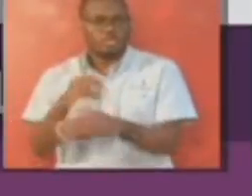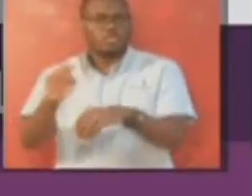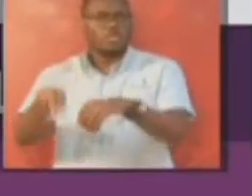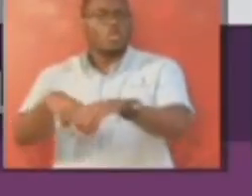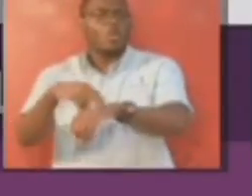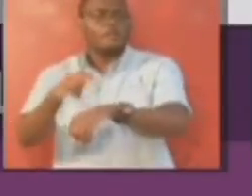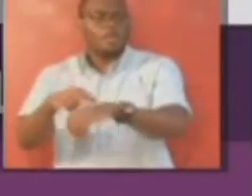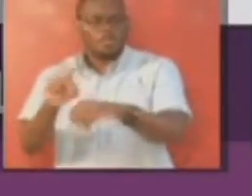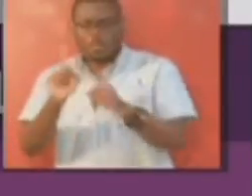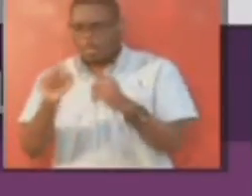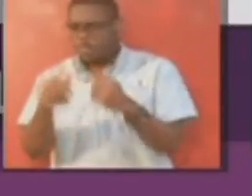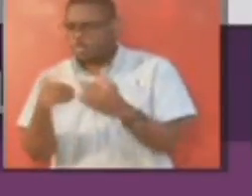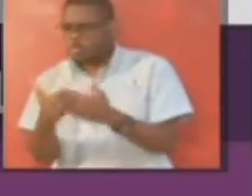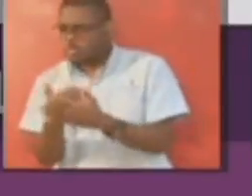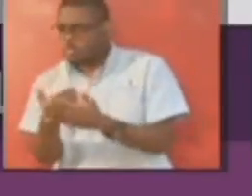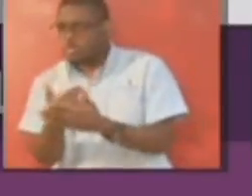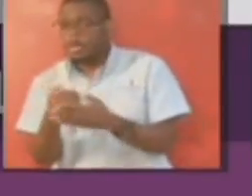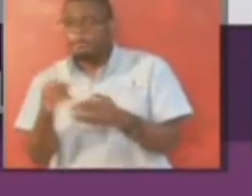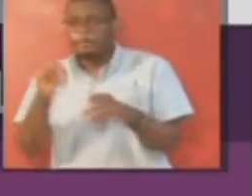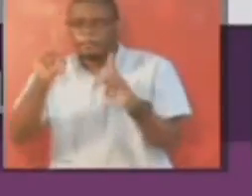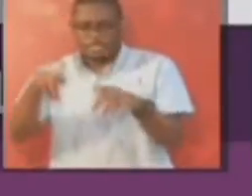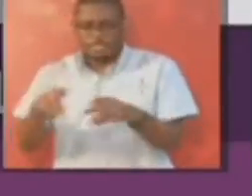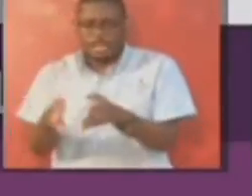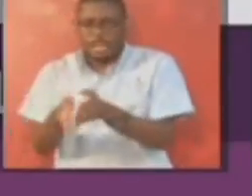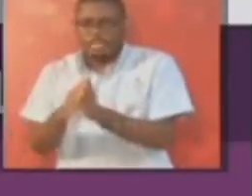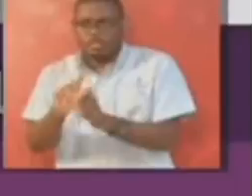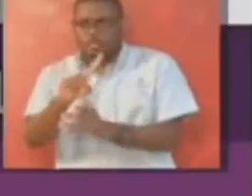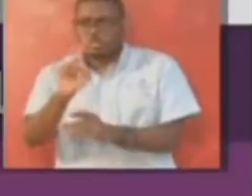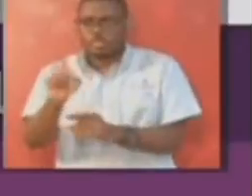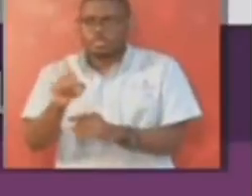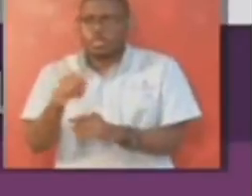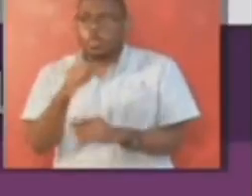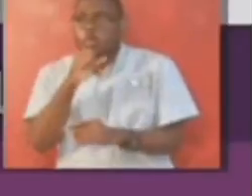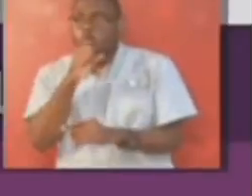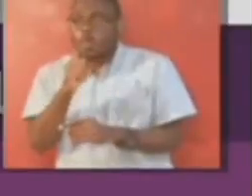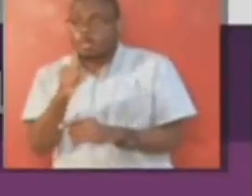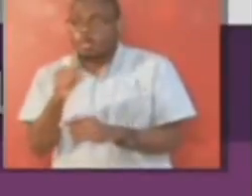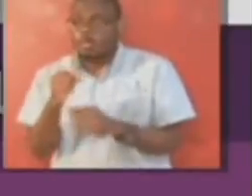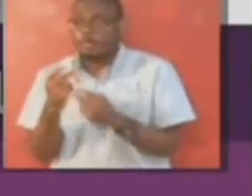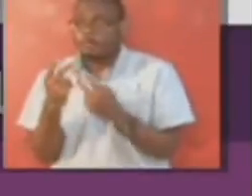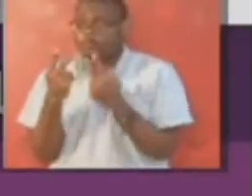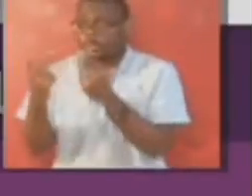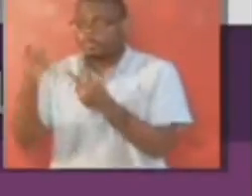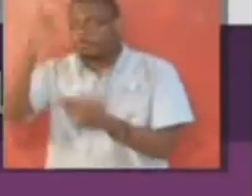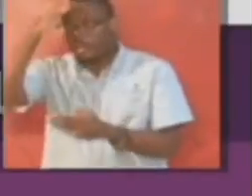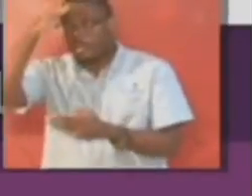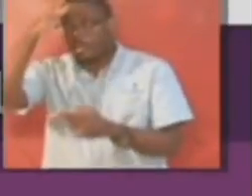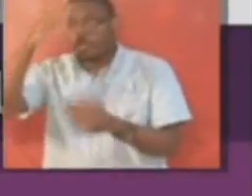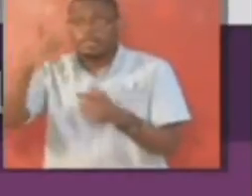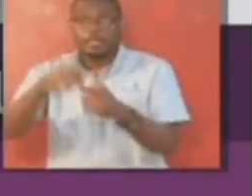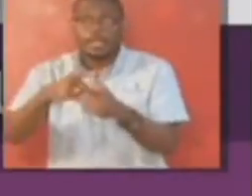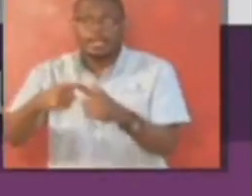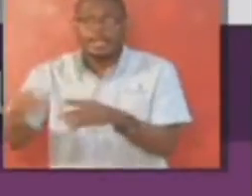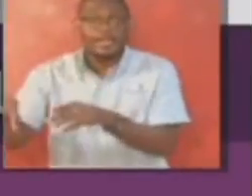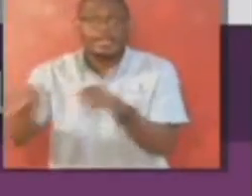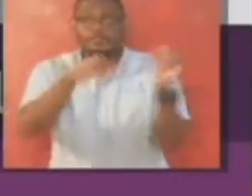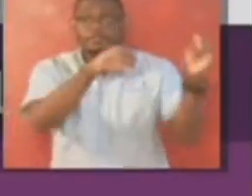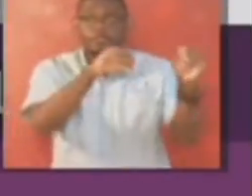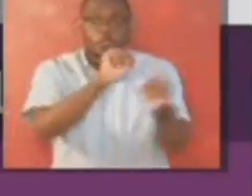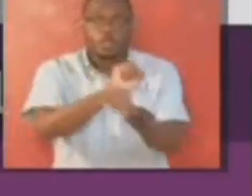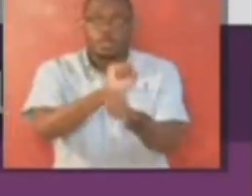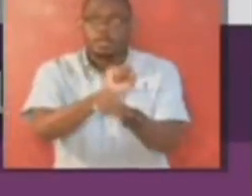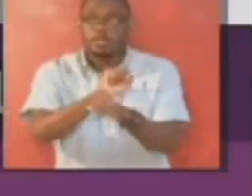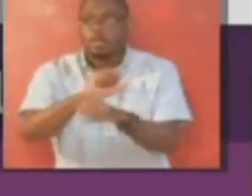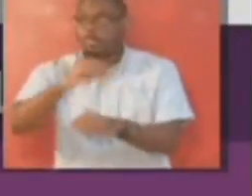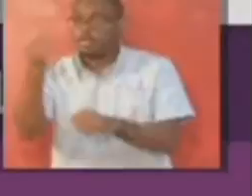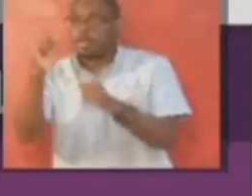someone asked recently, they were on their way to see their elderly father, and on leaving work, they were hugged very tightly, very suddenly by a coworker, and she did not